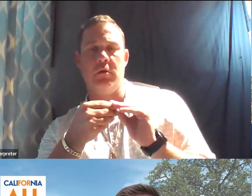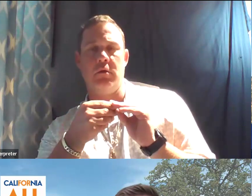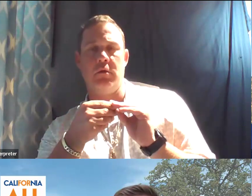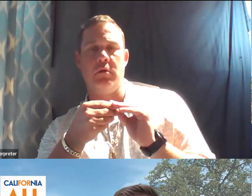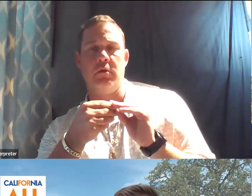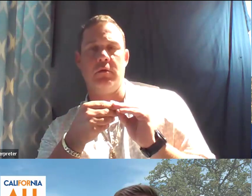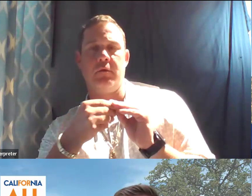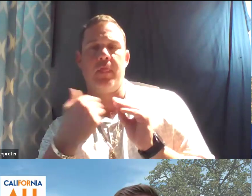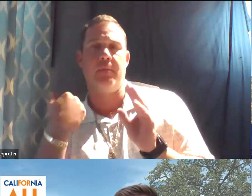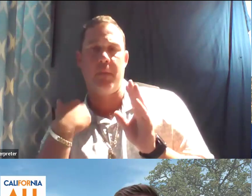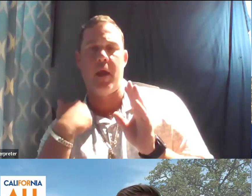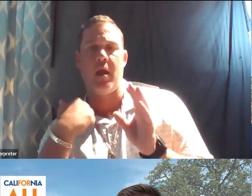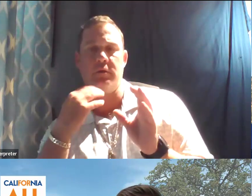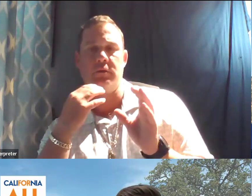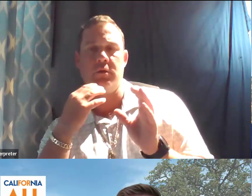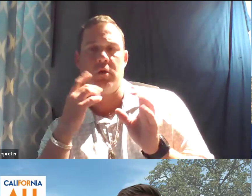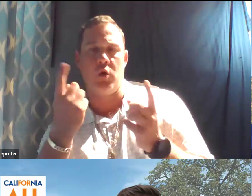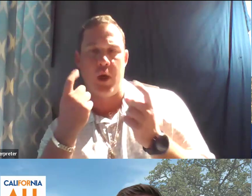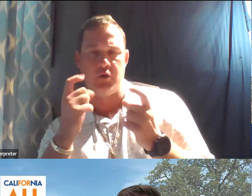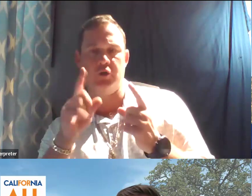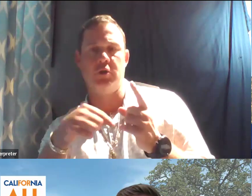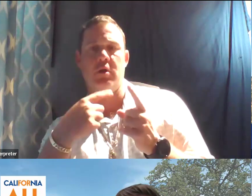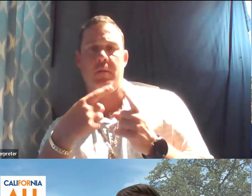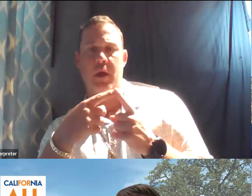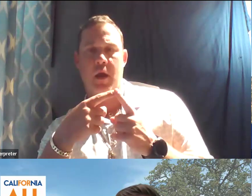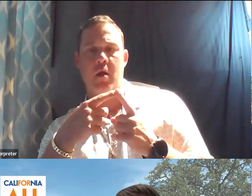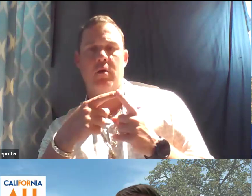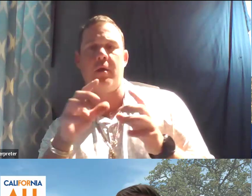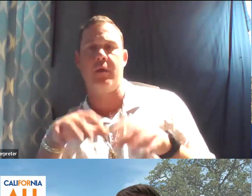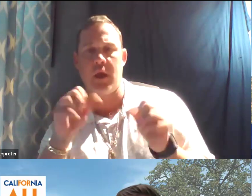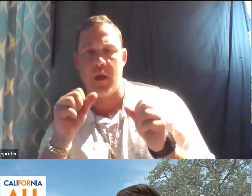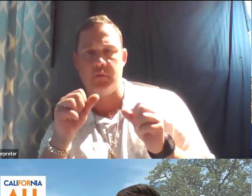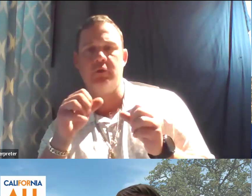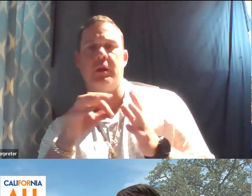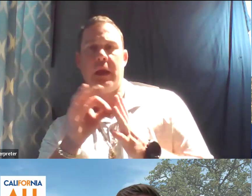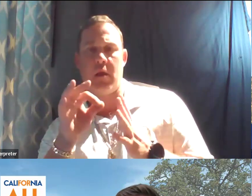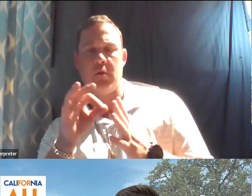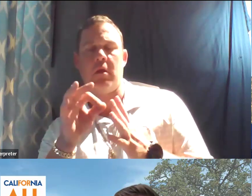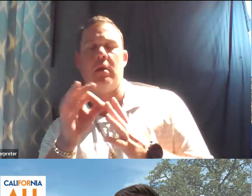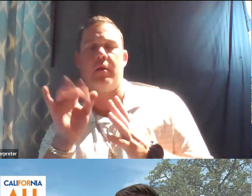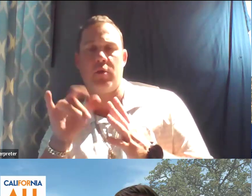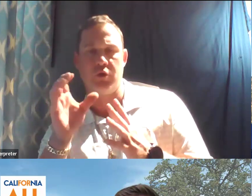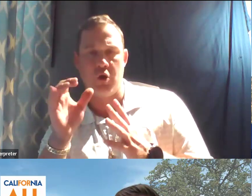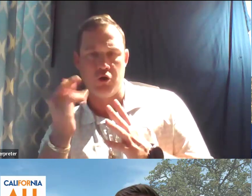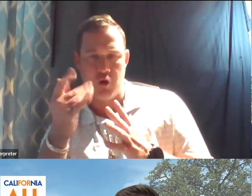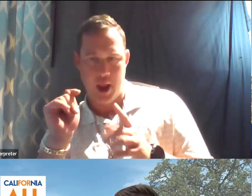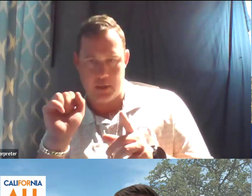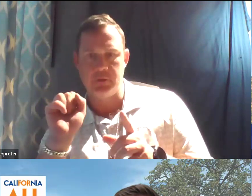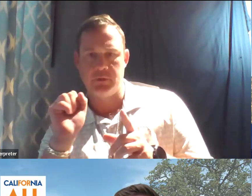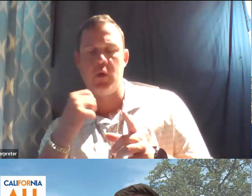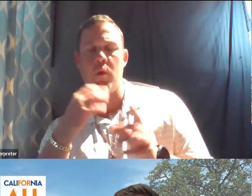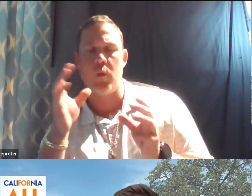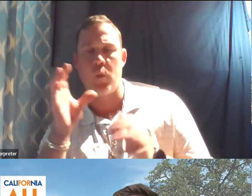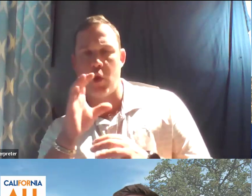to the past conversation or the past question about the CASF adoption account and how capacity grants. We're looking at,